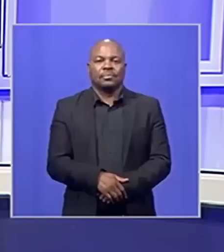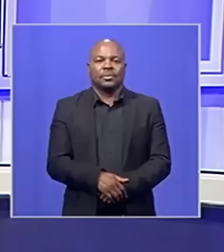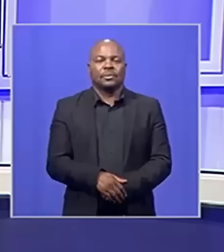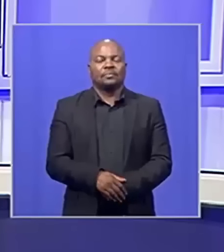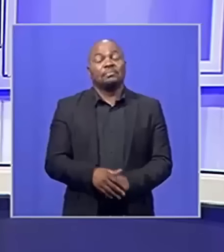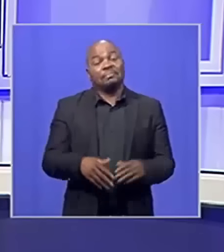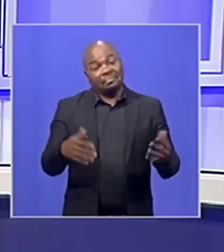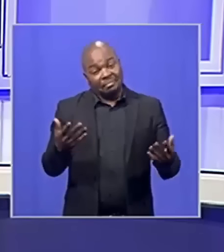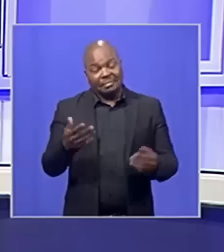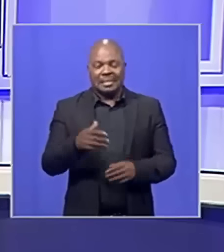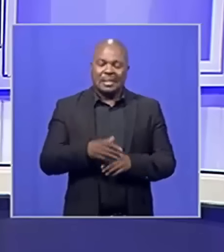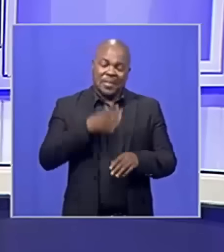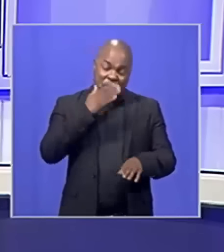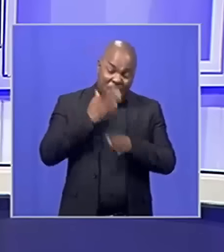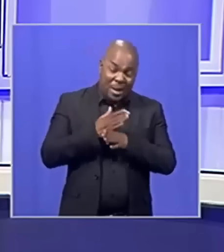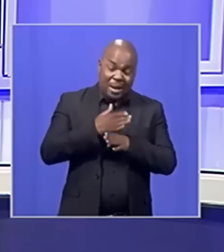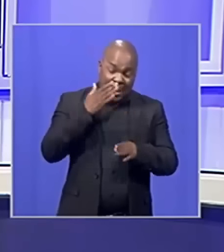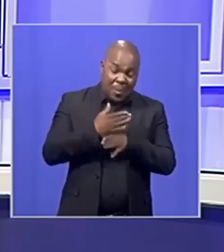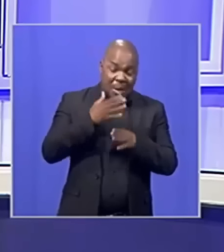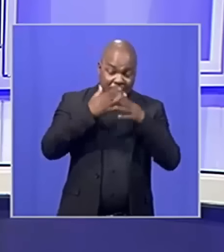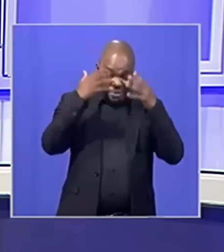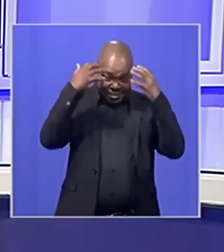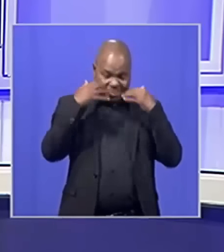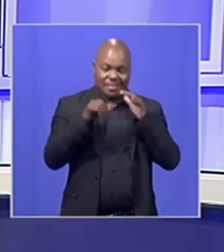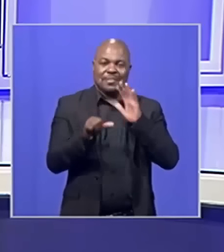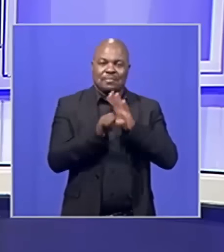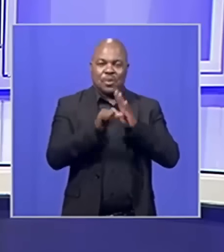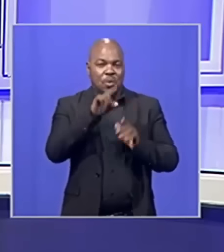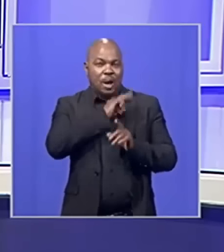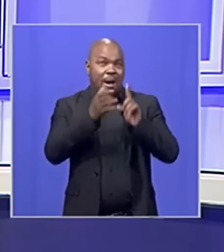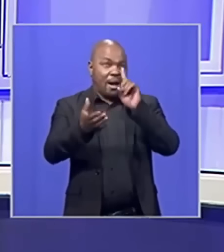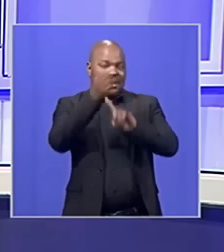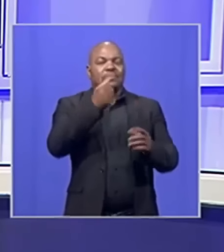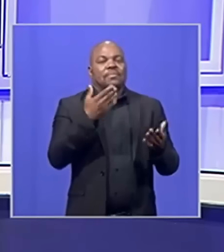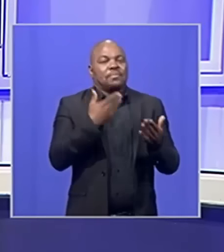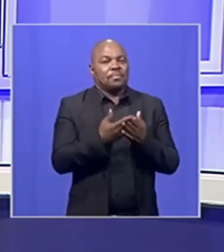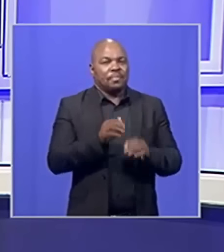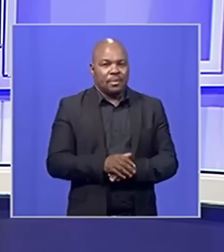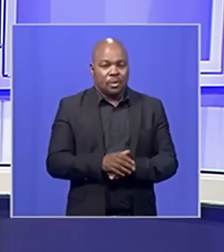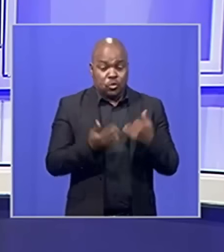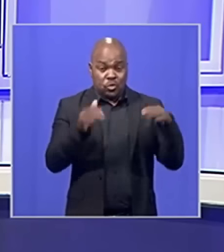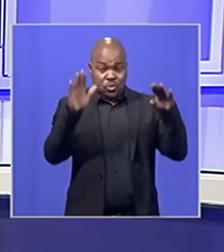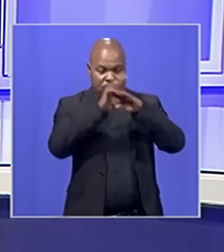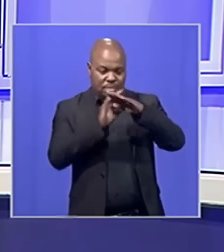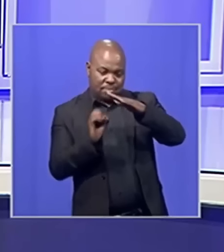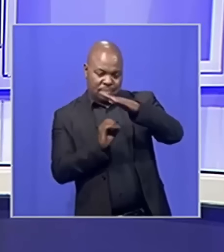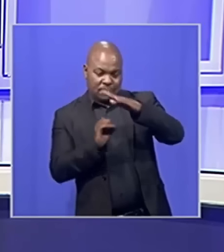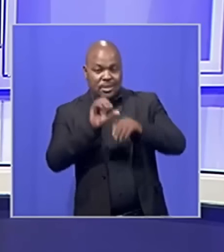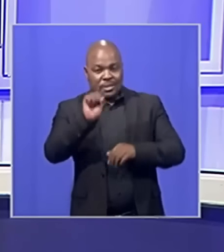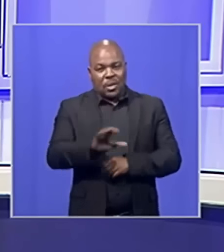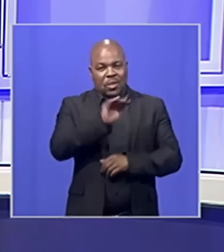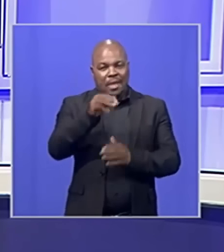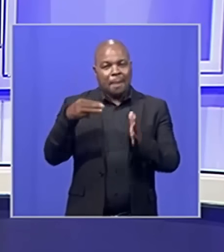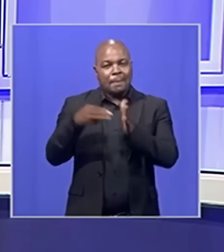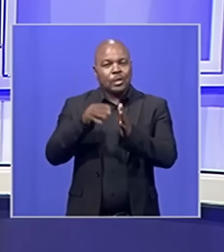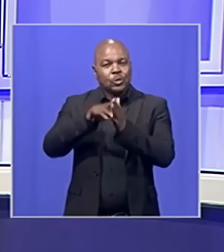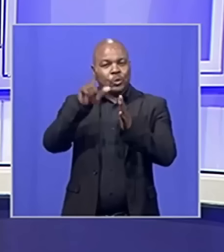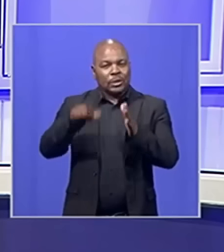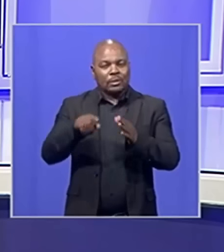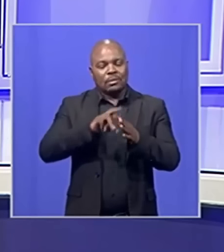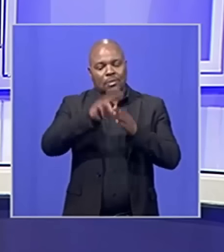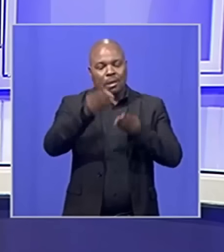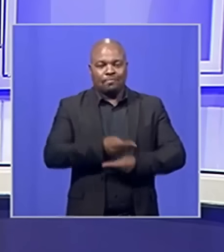Bagologolo ba re kodumela moepathutse ga go lehumo leo le tswa go gausi o shego gare barutwana ba Marematlou ka mononageng ba tla ba hwetša dipoelo tša